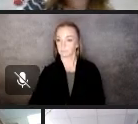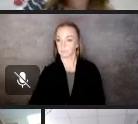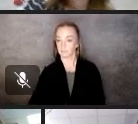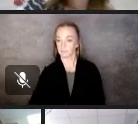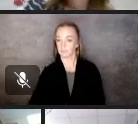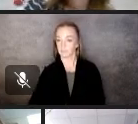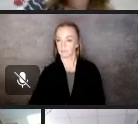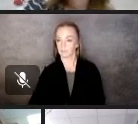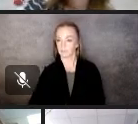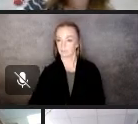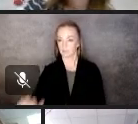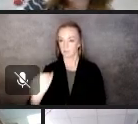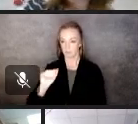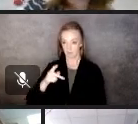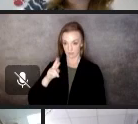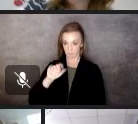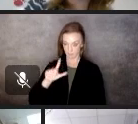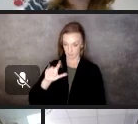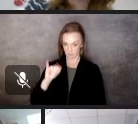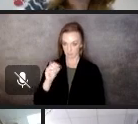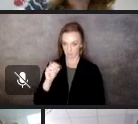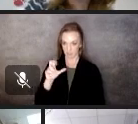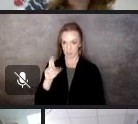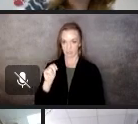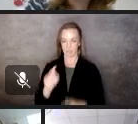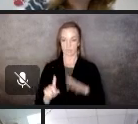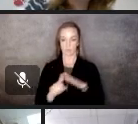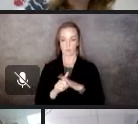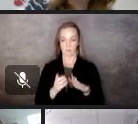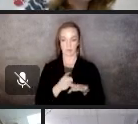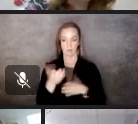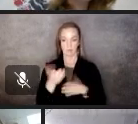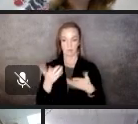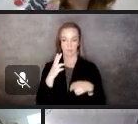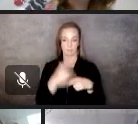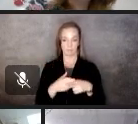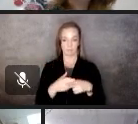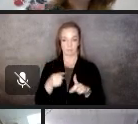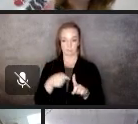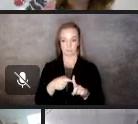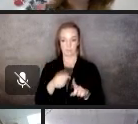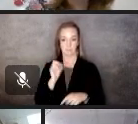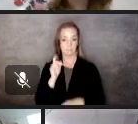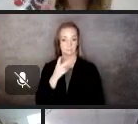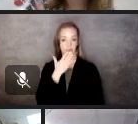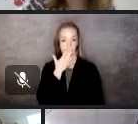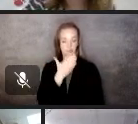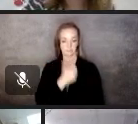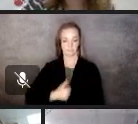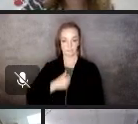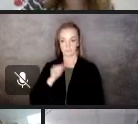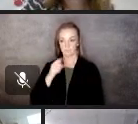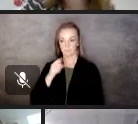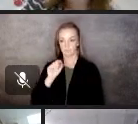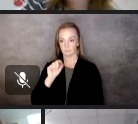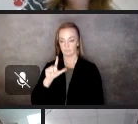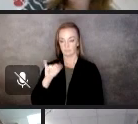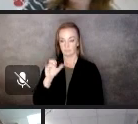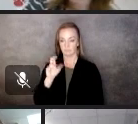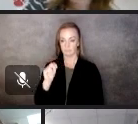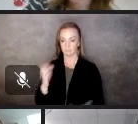April Jackson came in after you had already called her name, Jamal. Okay, all right. Sorry, April Jackson's here. Anyone